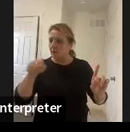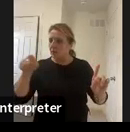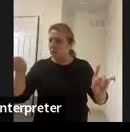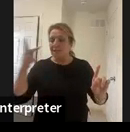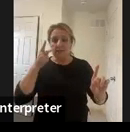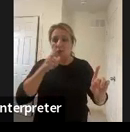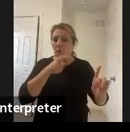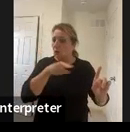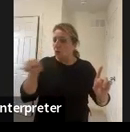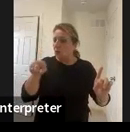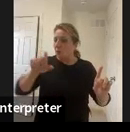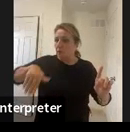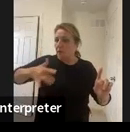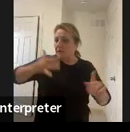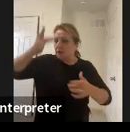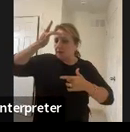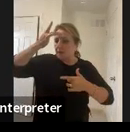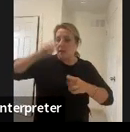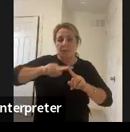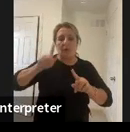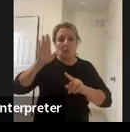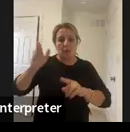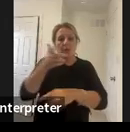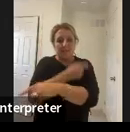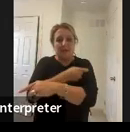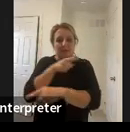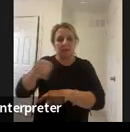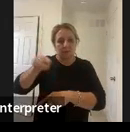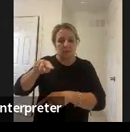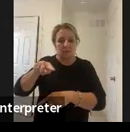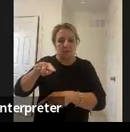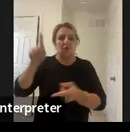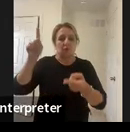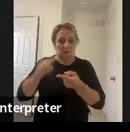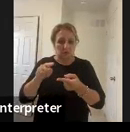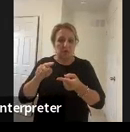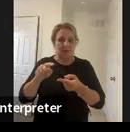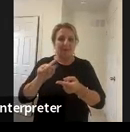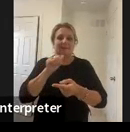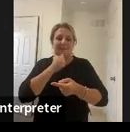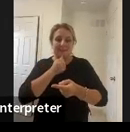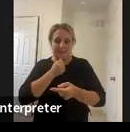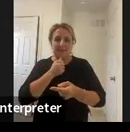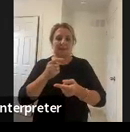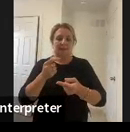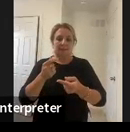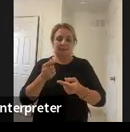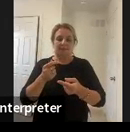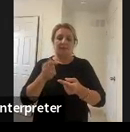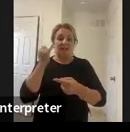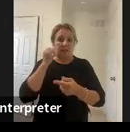those without symptoms, as you heard, to prevent illness or decrease its severity, and to rapidly test anyone who becomes